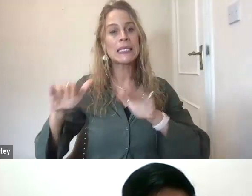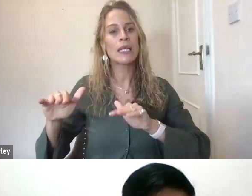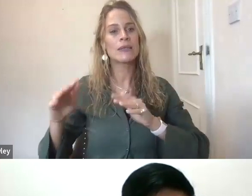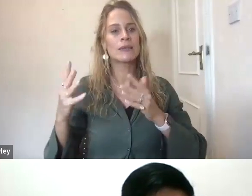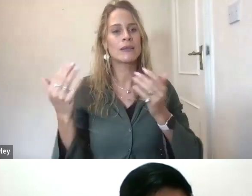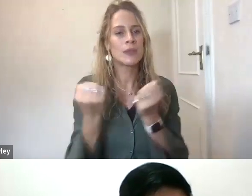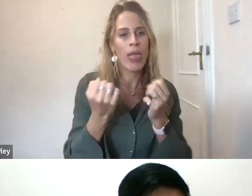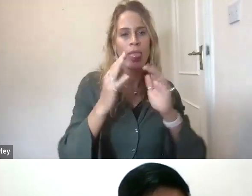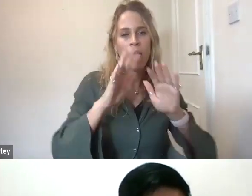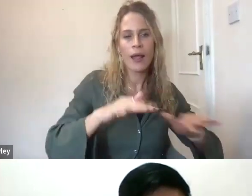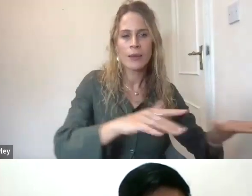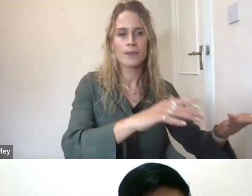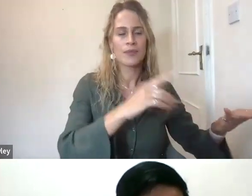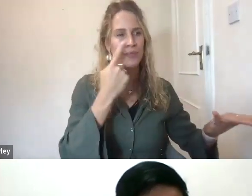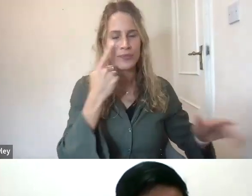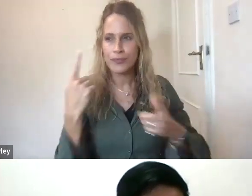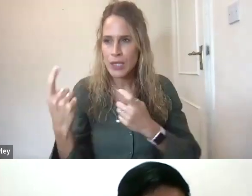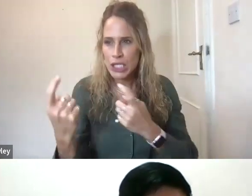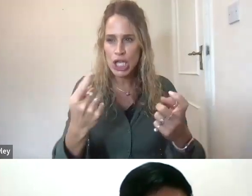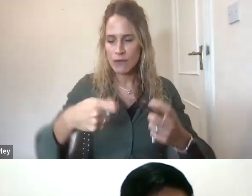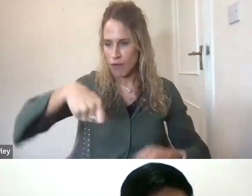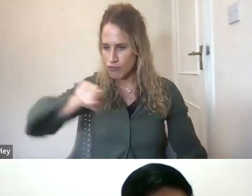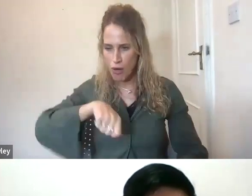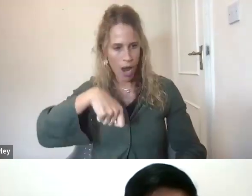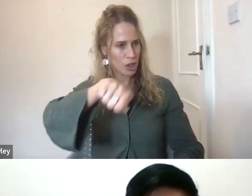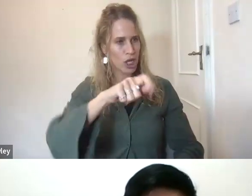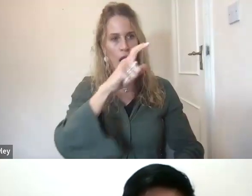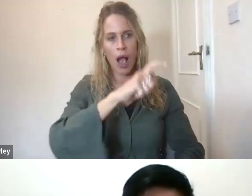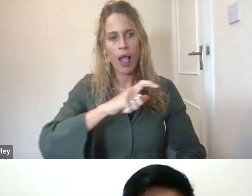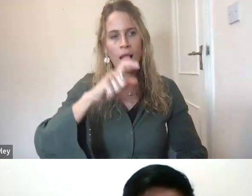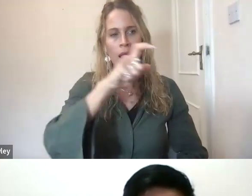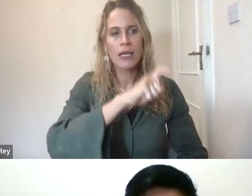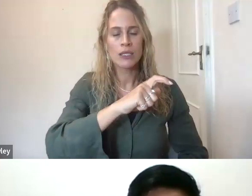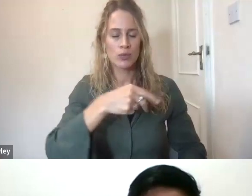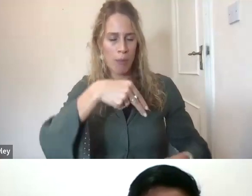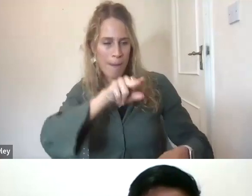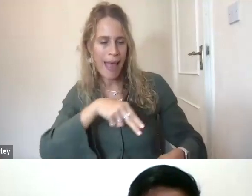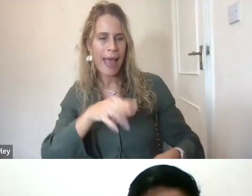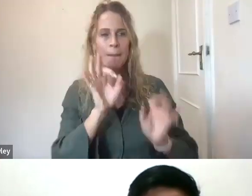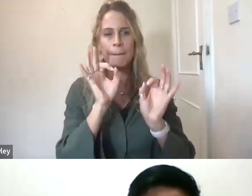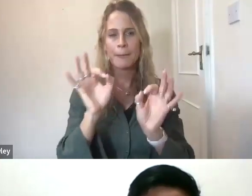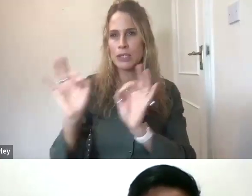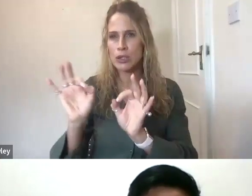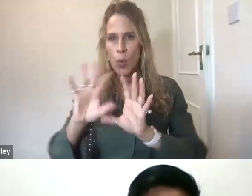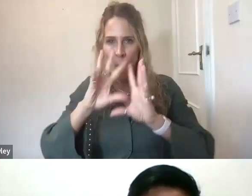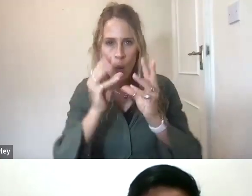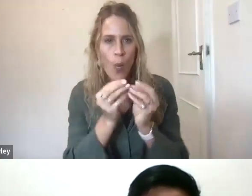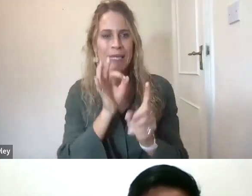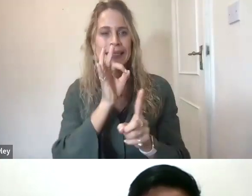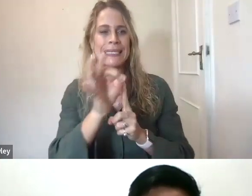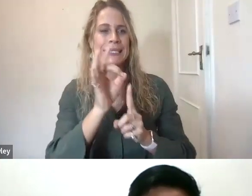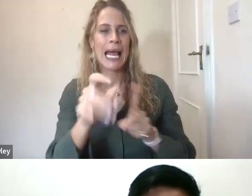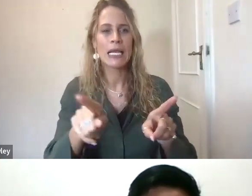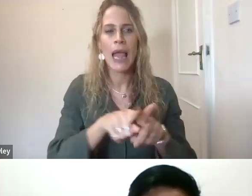the times passed in searching for brushes and colors to paint with precision all the details, such as